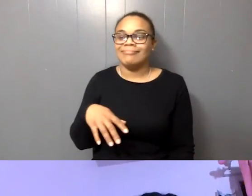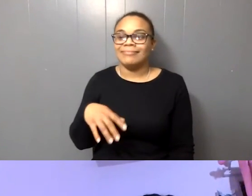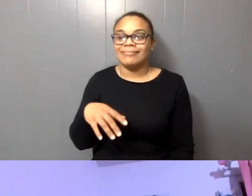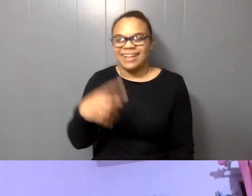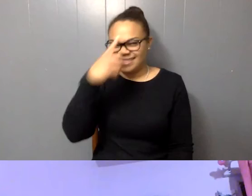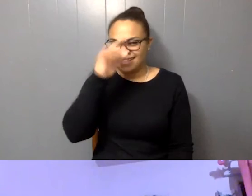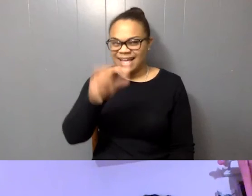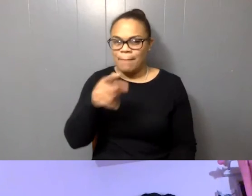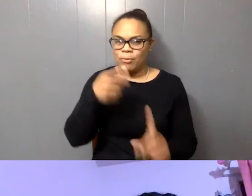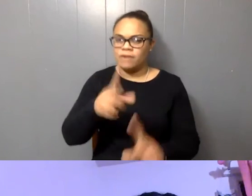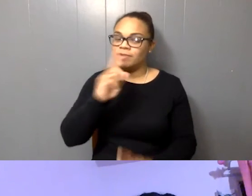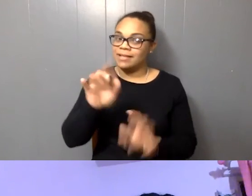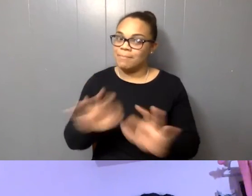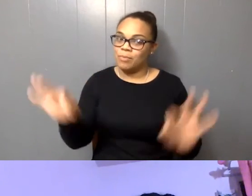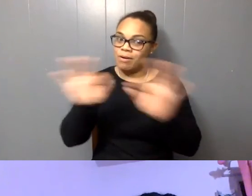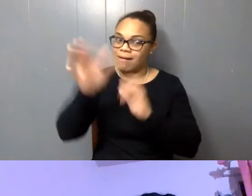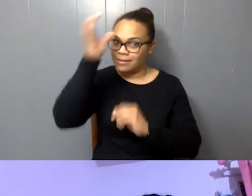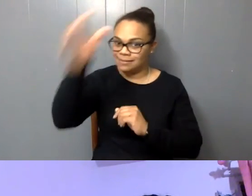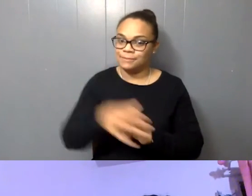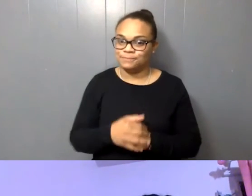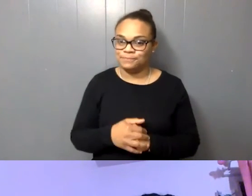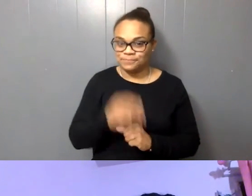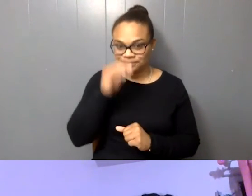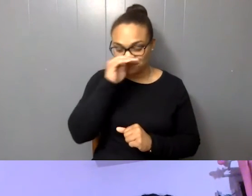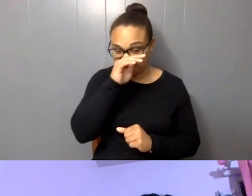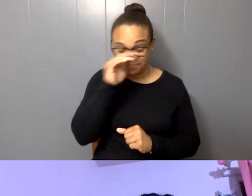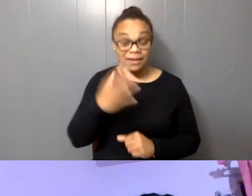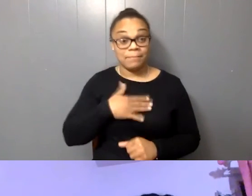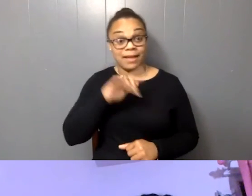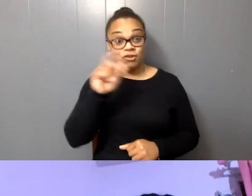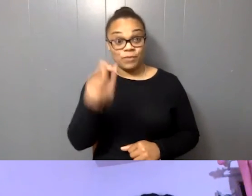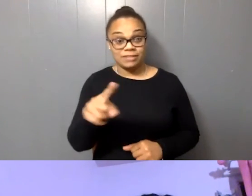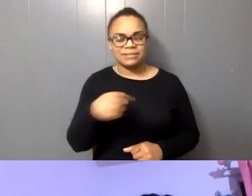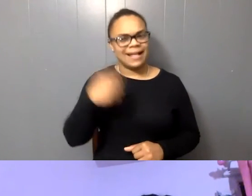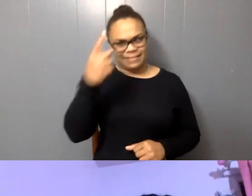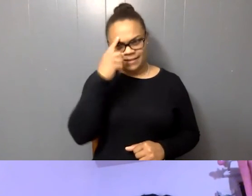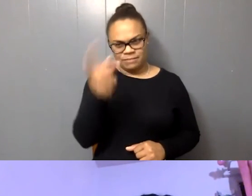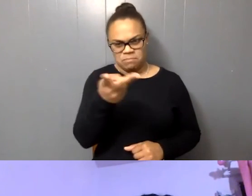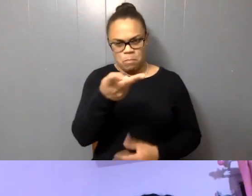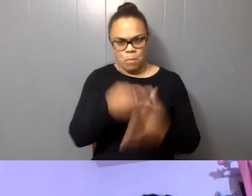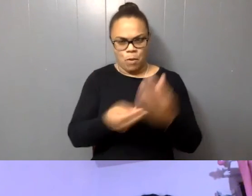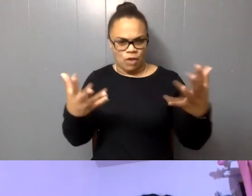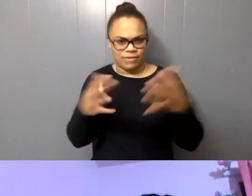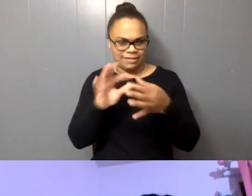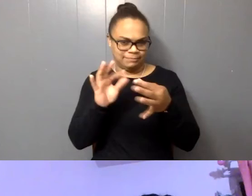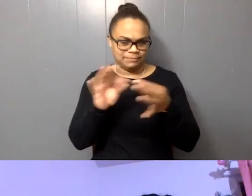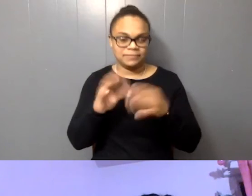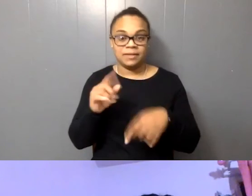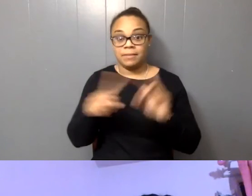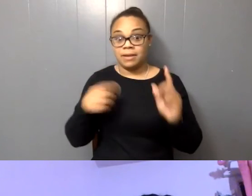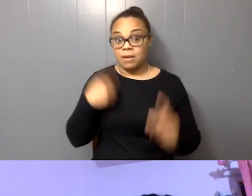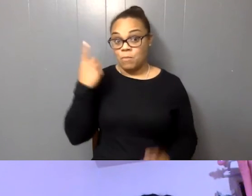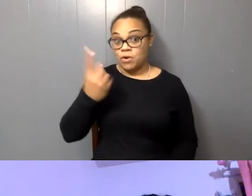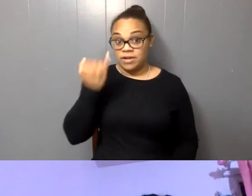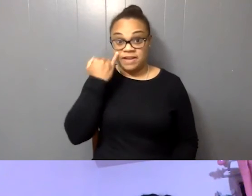The question that I had, I think you both kind of talked about it, but I wonder if you could maybe name like one of the times